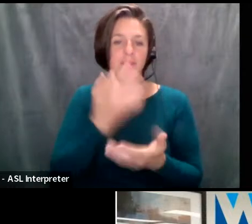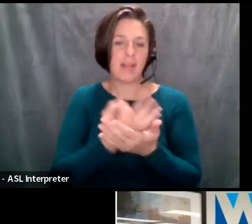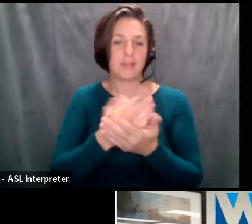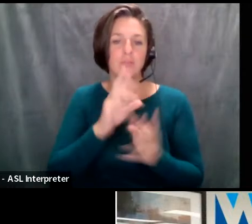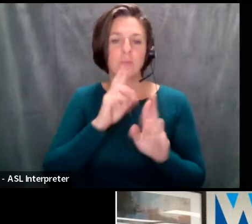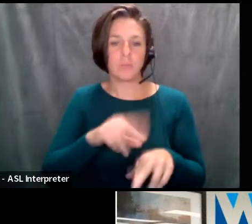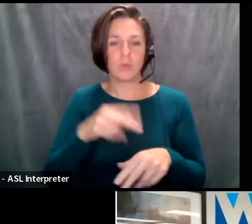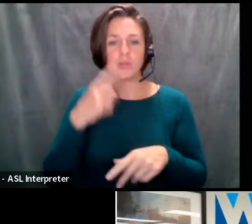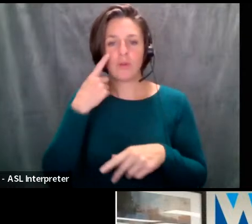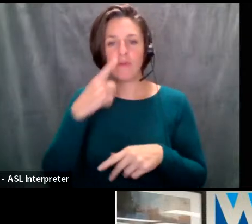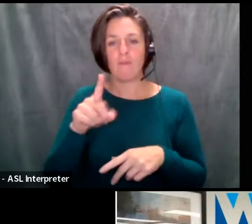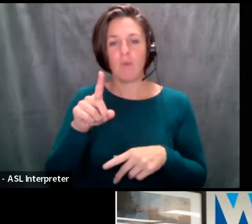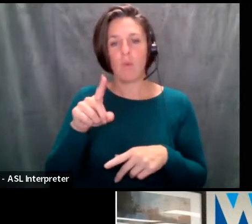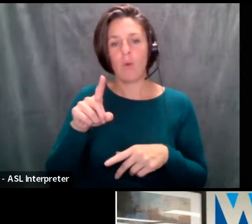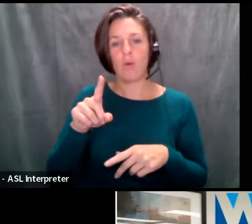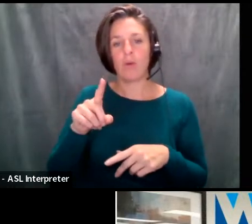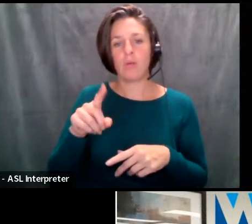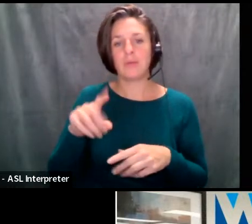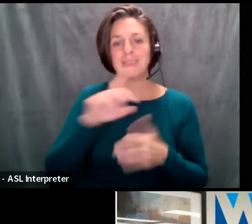of our charter schools.